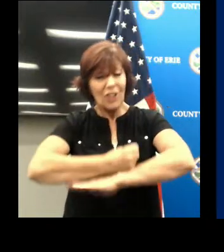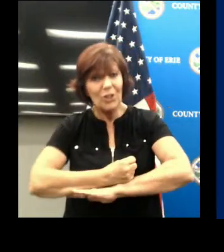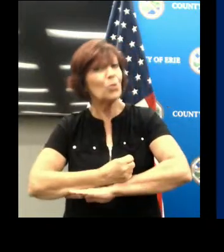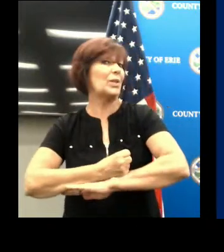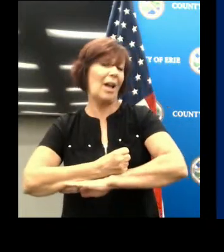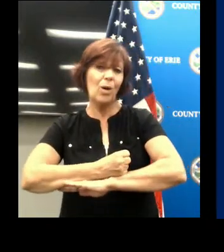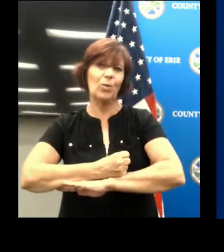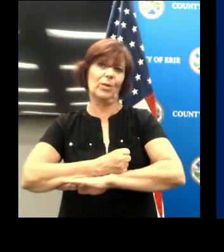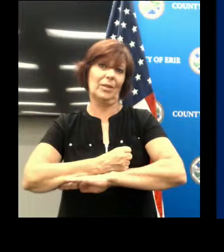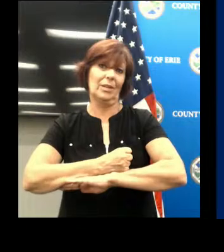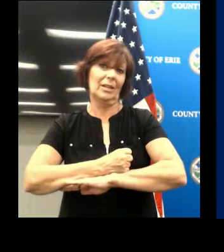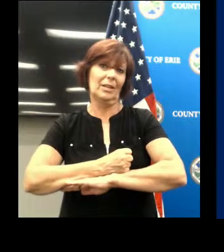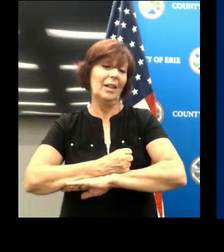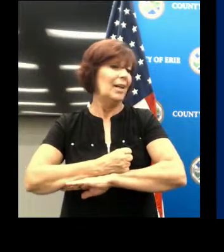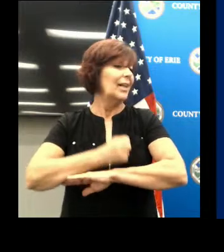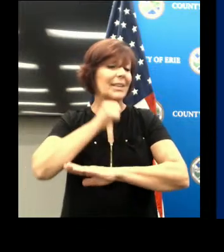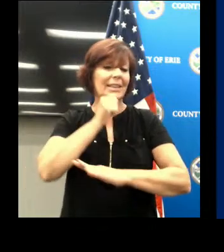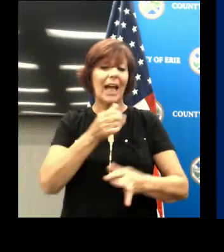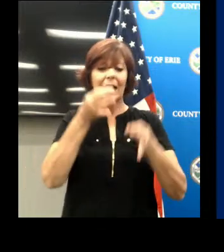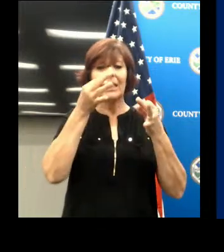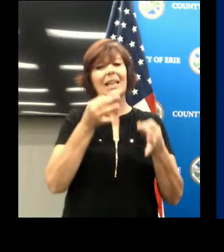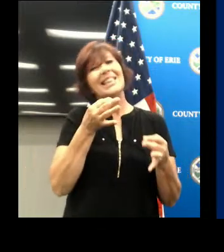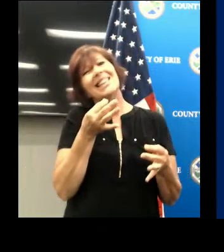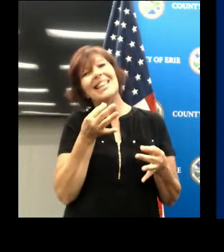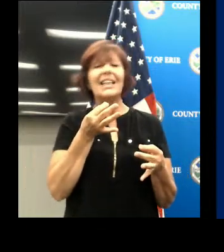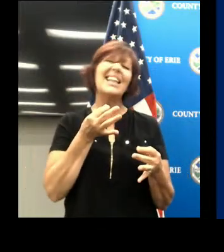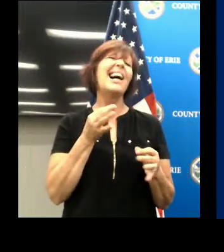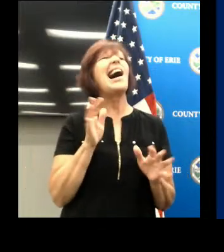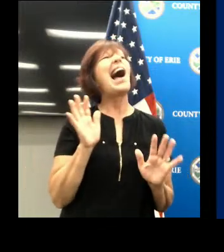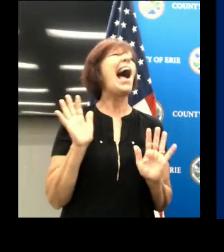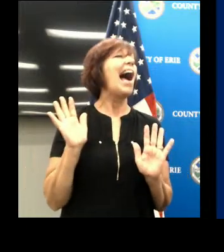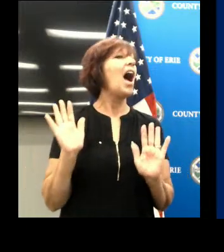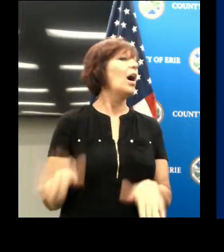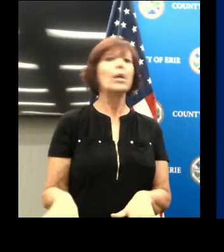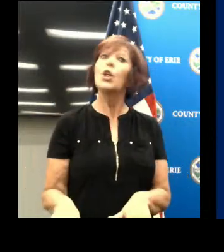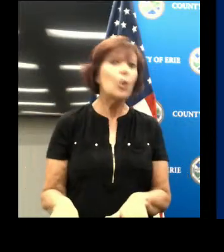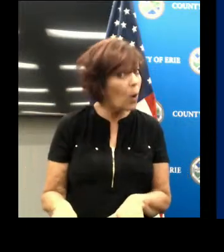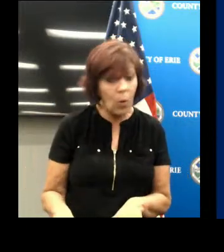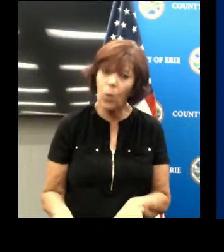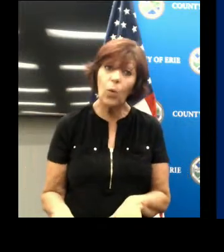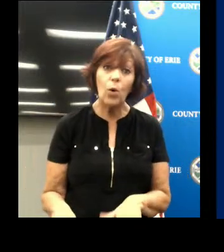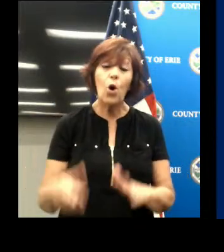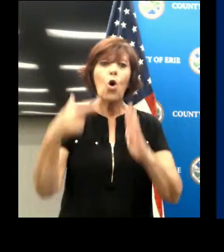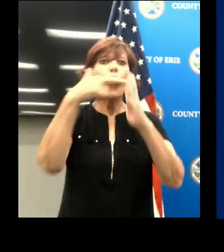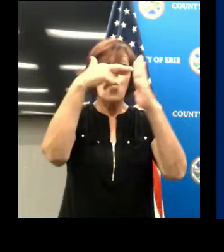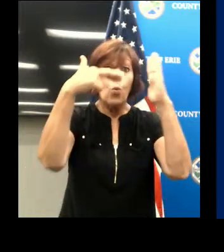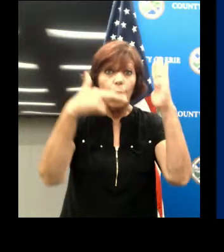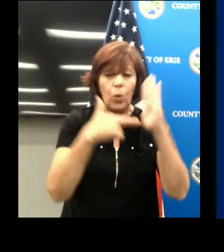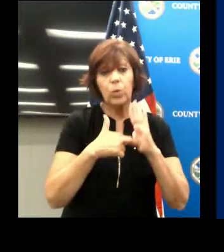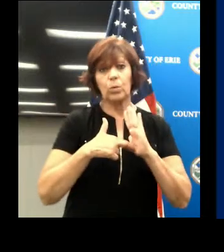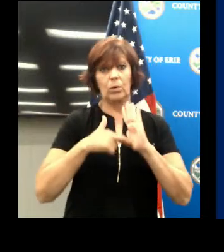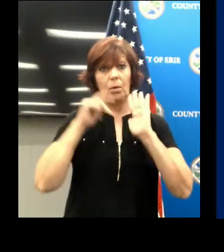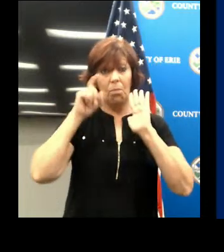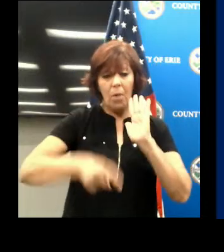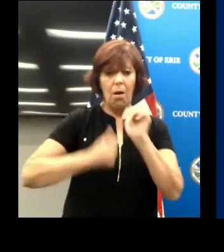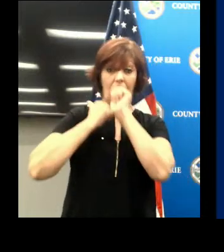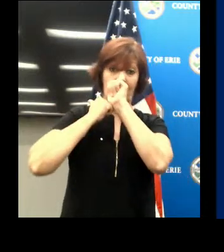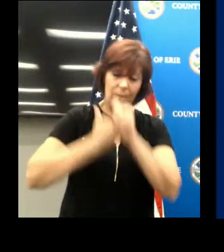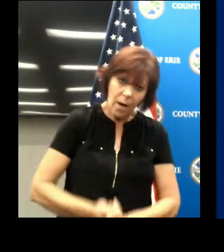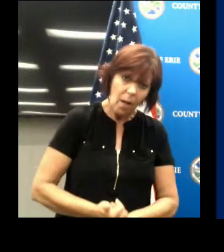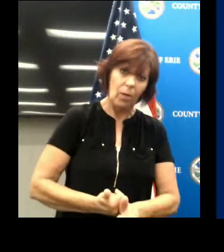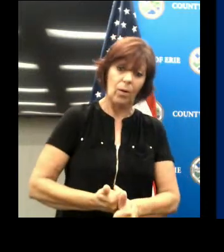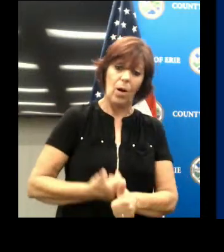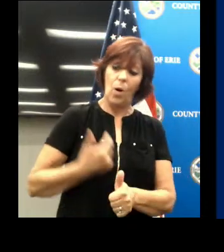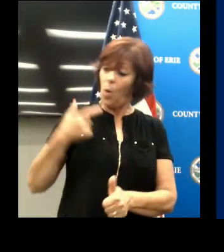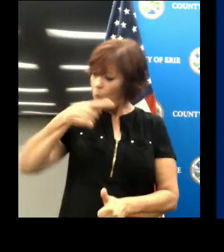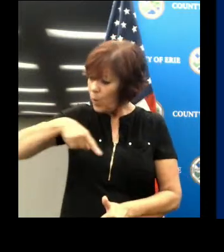down. It's not a decision of, well, maybe we'll let you fly by. The rules are the rules. We have to inspect